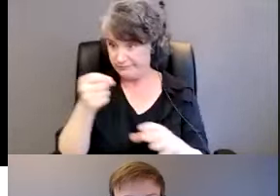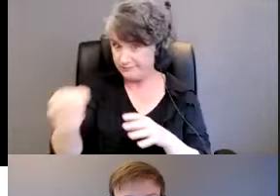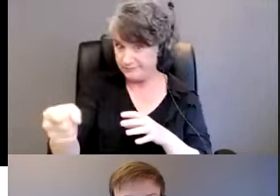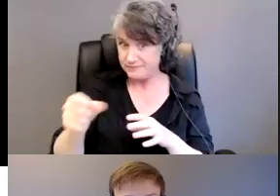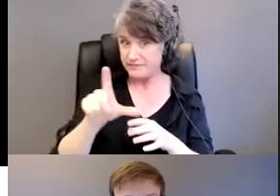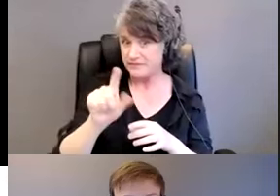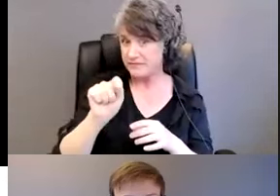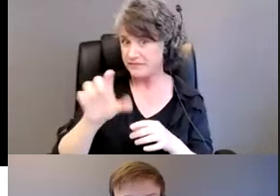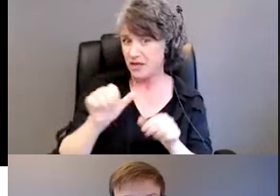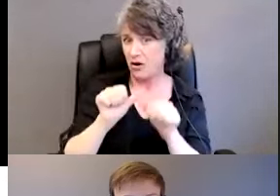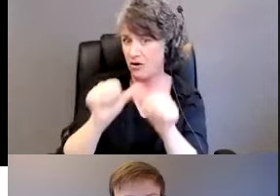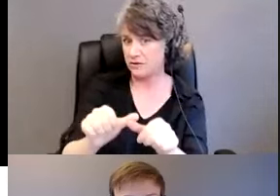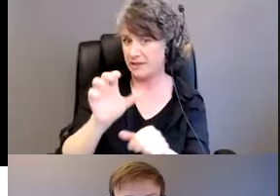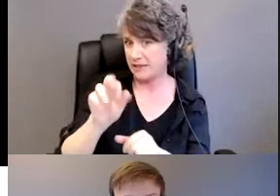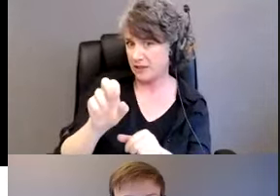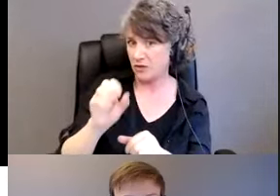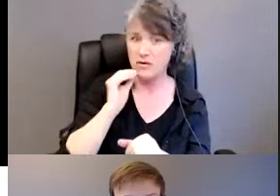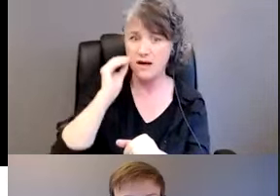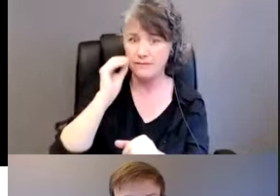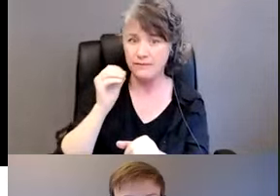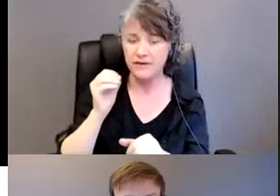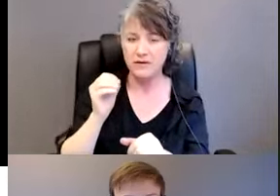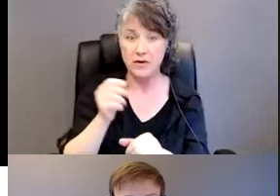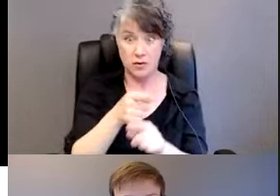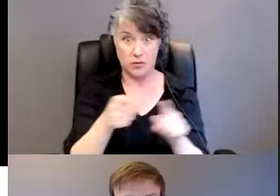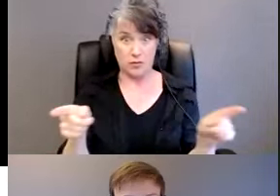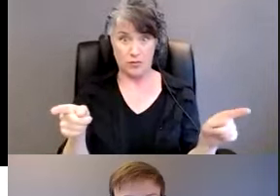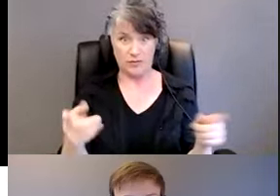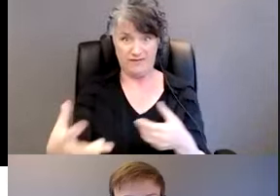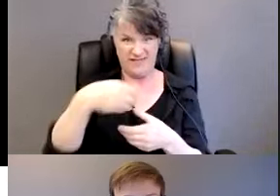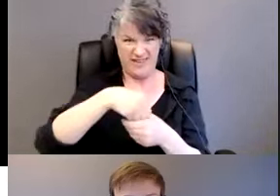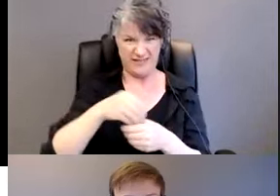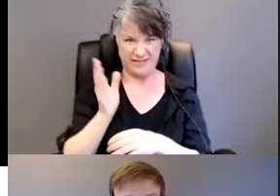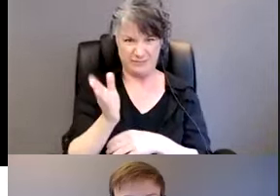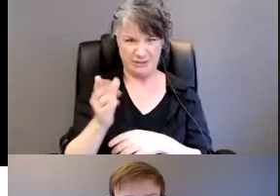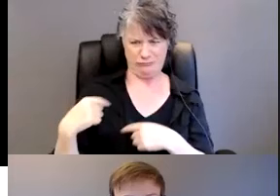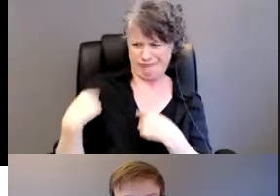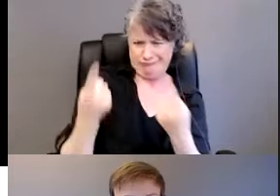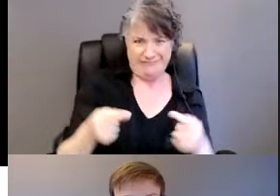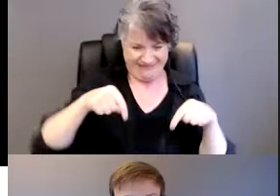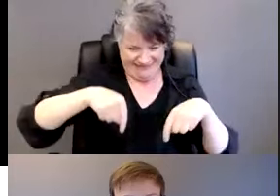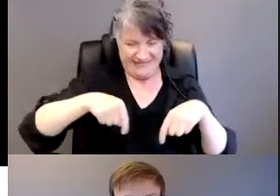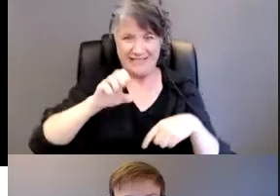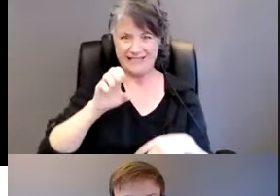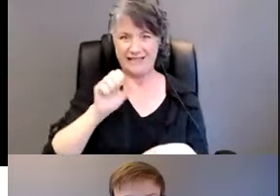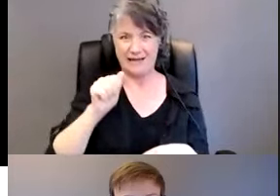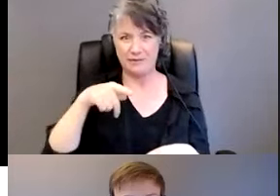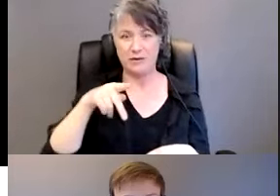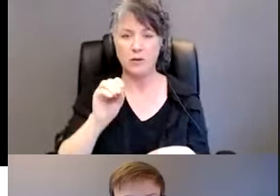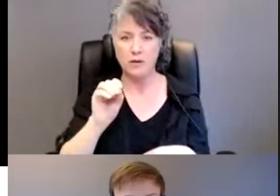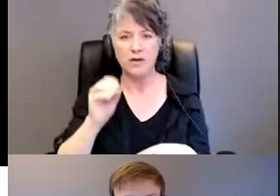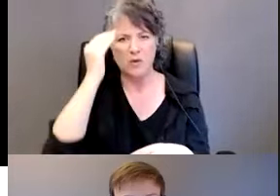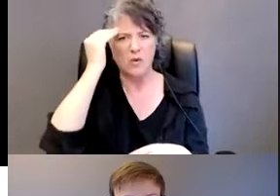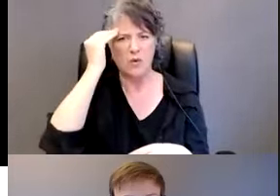been participating in the speaker series, you would know from past speakers events about, they've shared a lot of